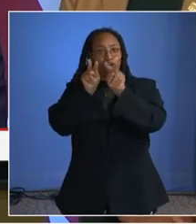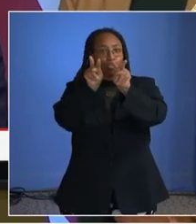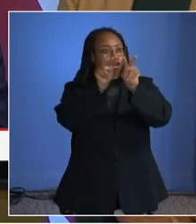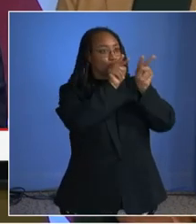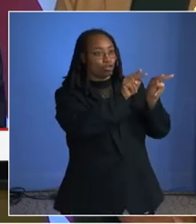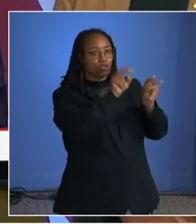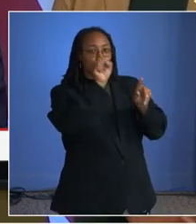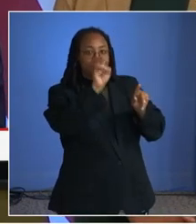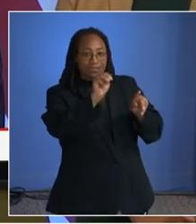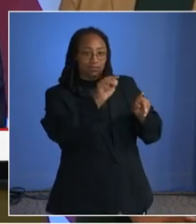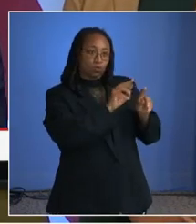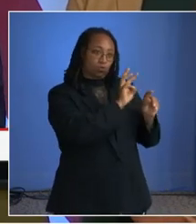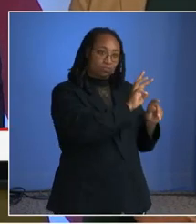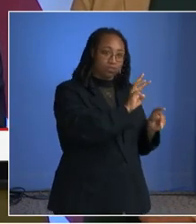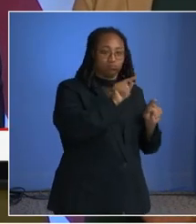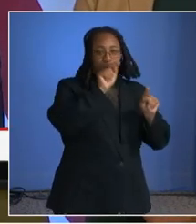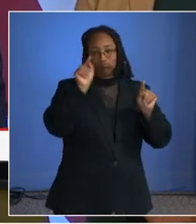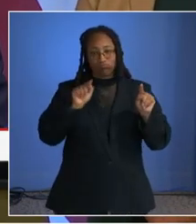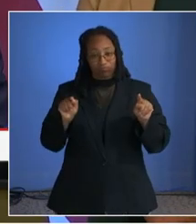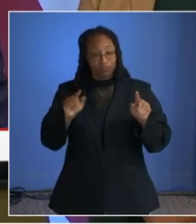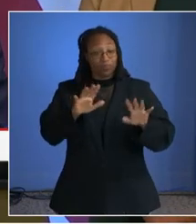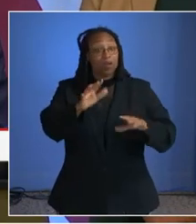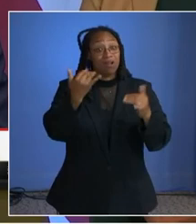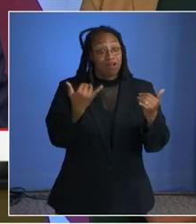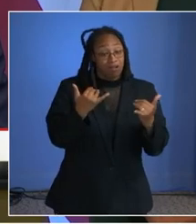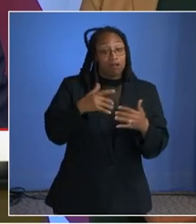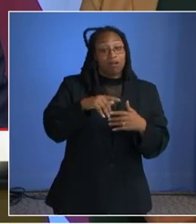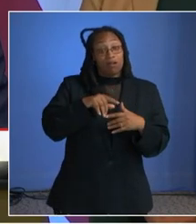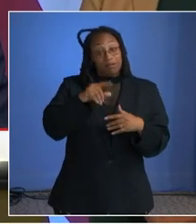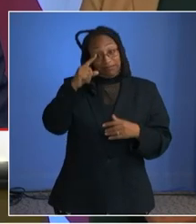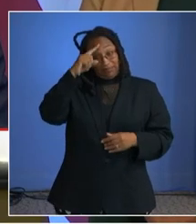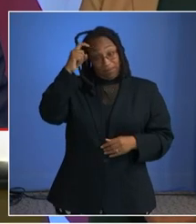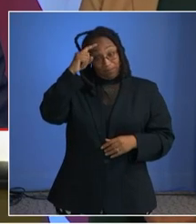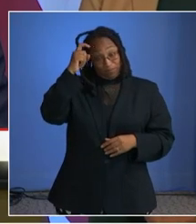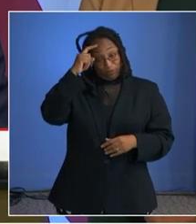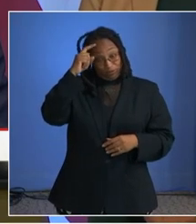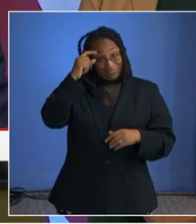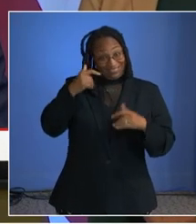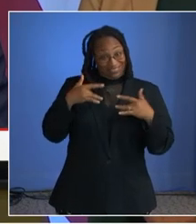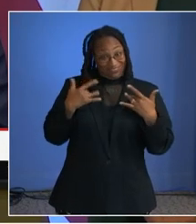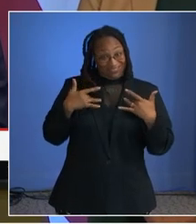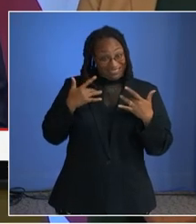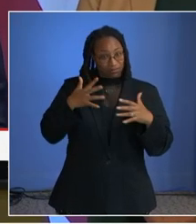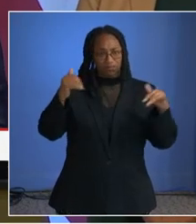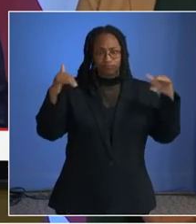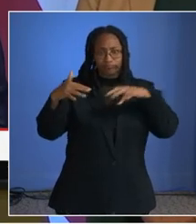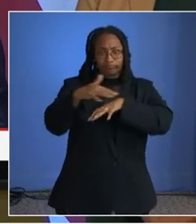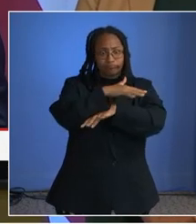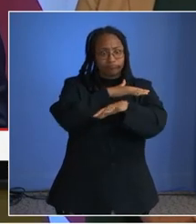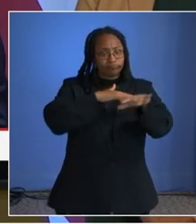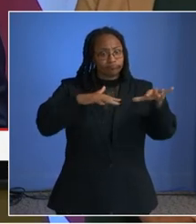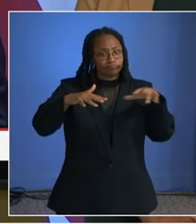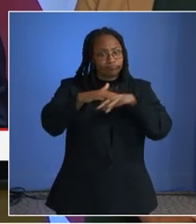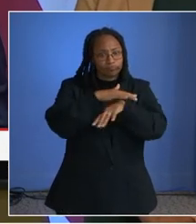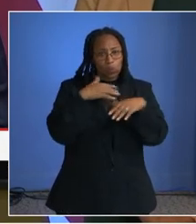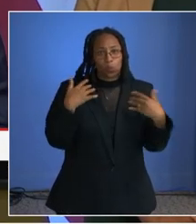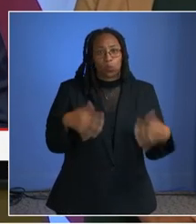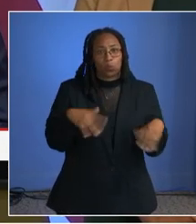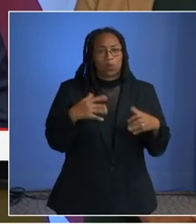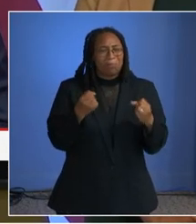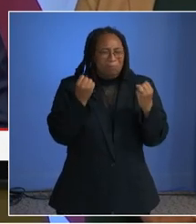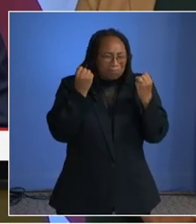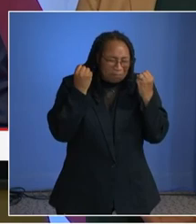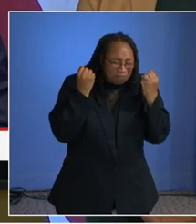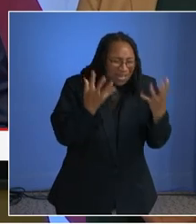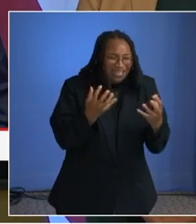we're anticipating that we'll keep that trajectory. And what we want to do is we want to make sure that whether you have a high school diploma or you